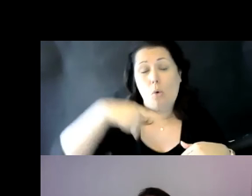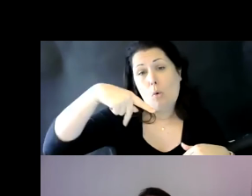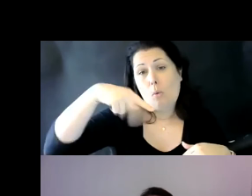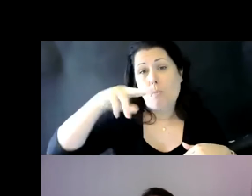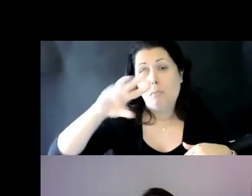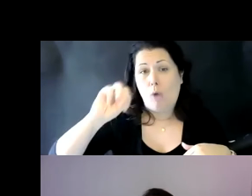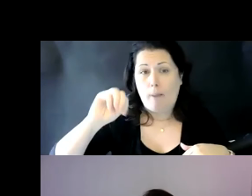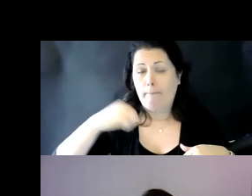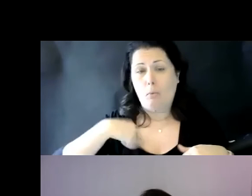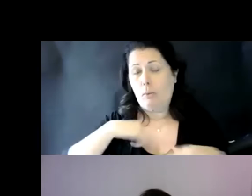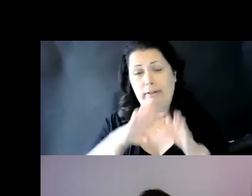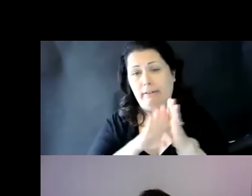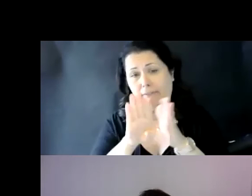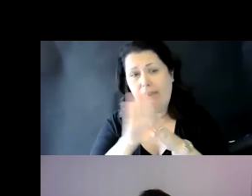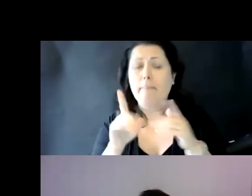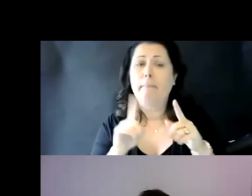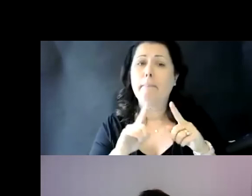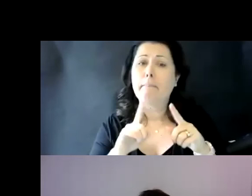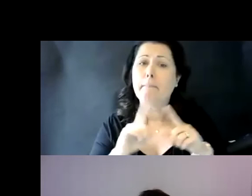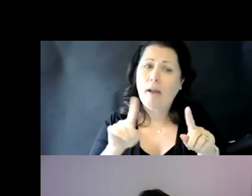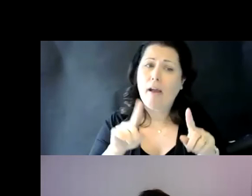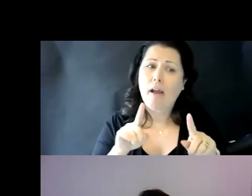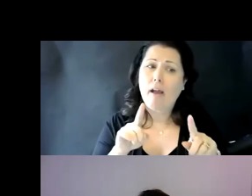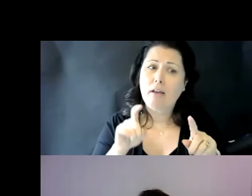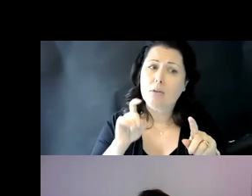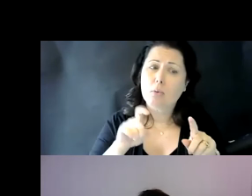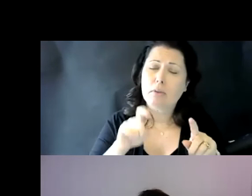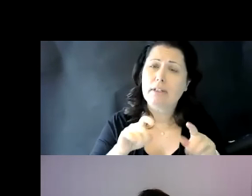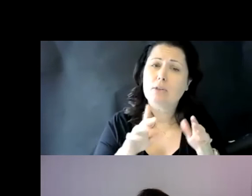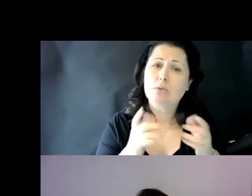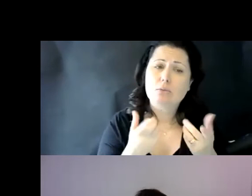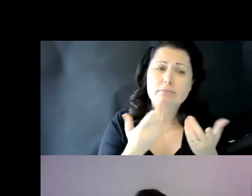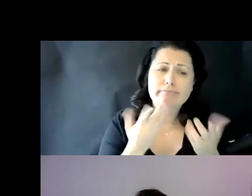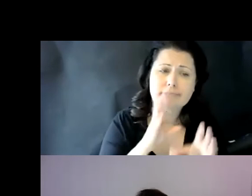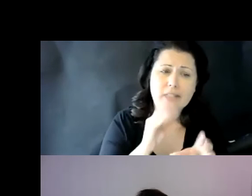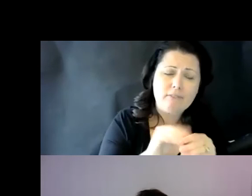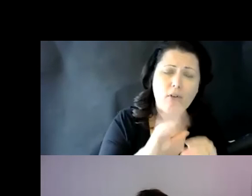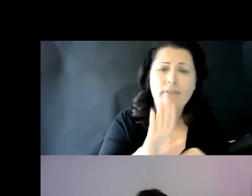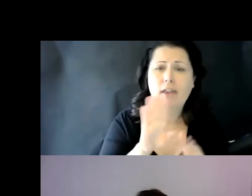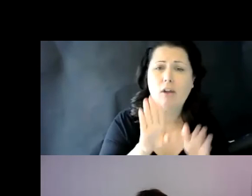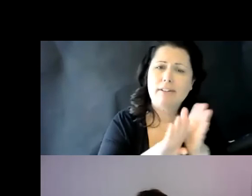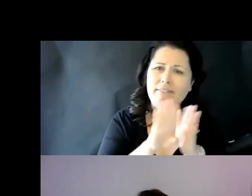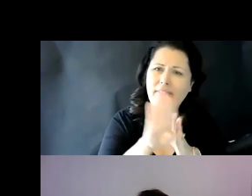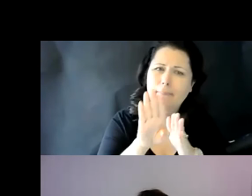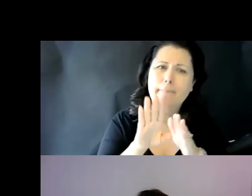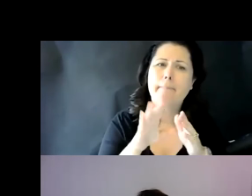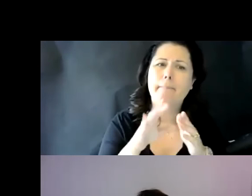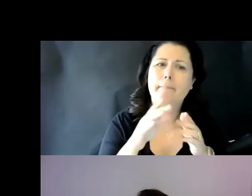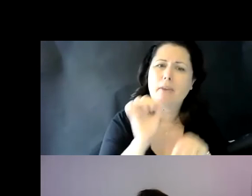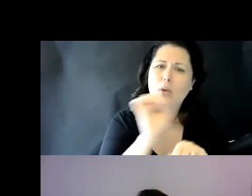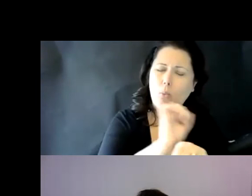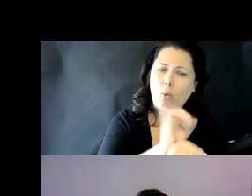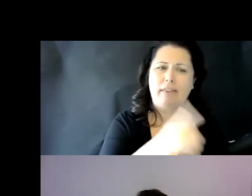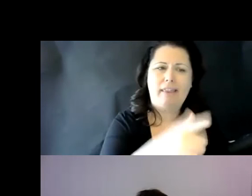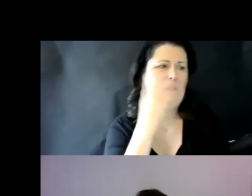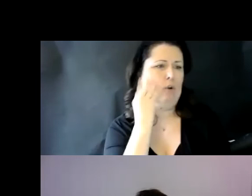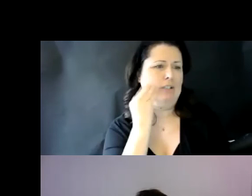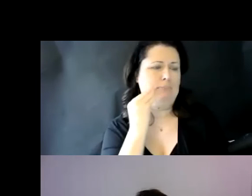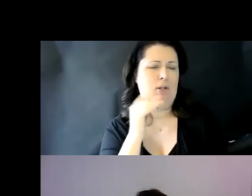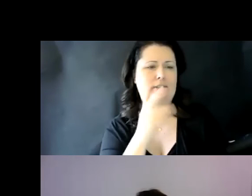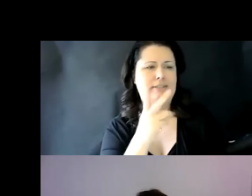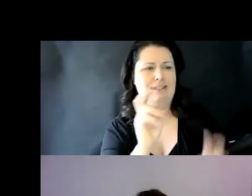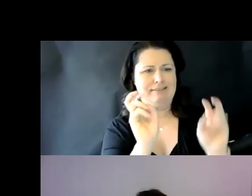them, you have to do quite a lot of early developmental work with people who actually are experiencing the issue that you're trying to measure, to